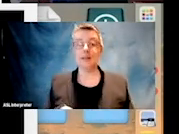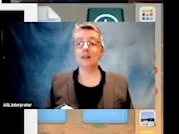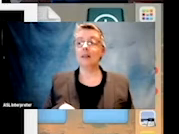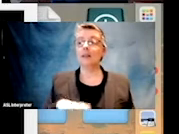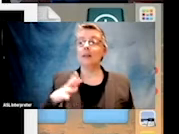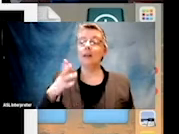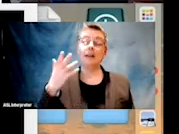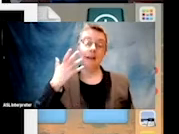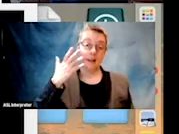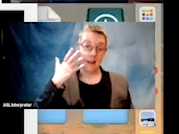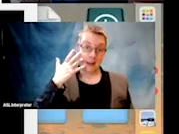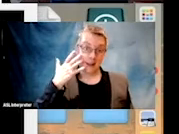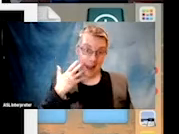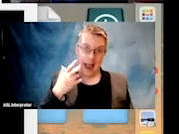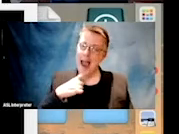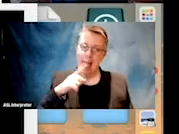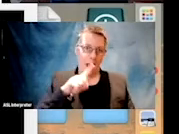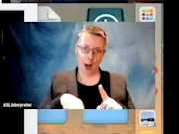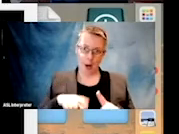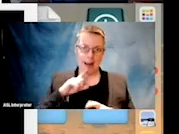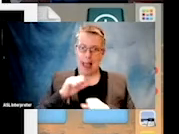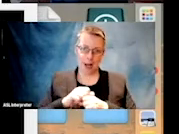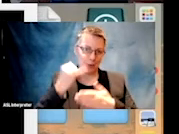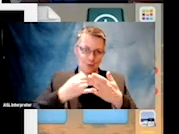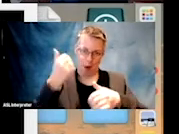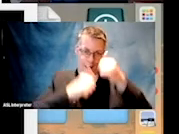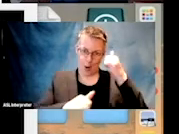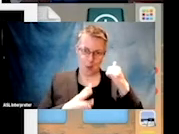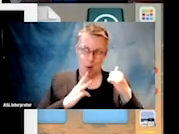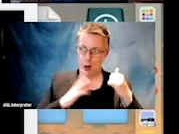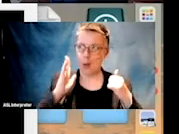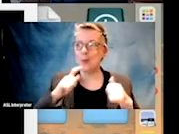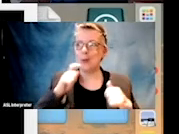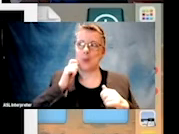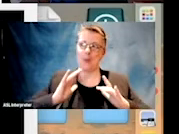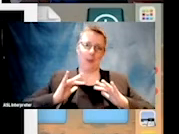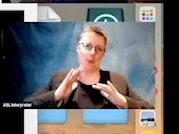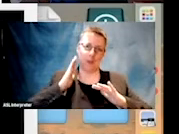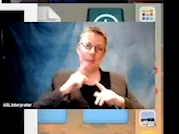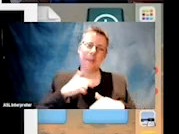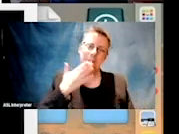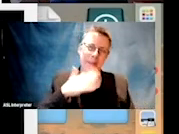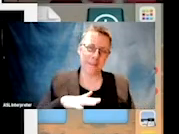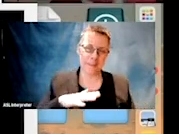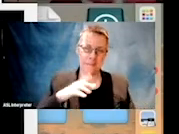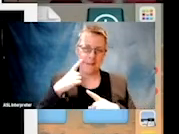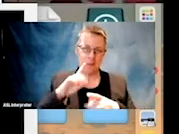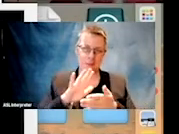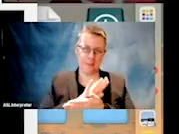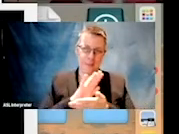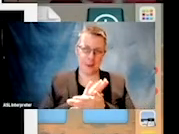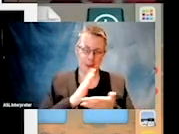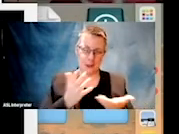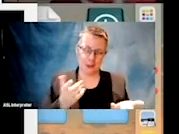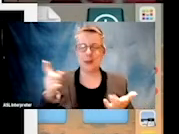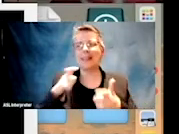unfortunately, I wasn't able to actually draw her underwater, which would have been so cool, but it's bad for the paper. Um, so this is